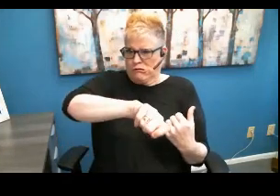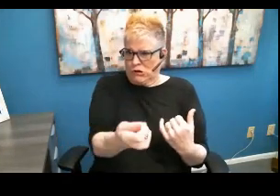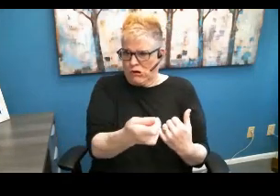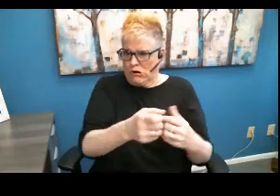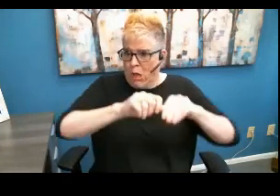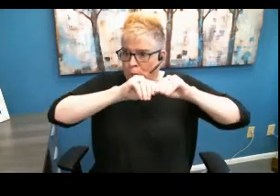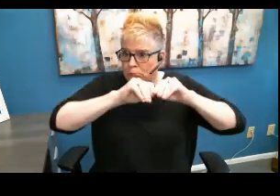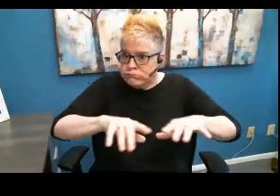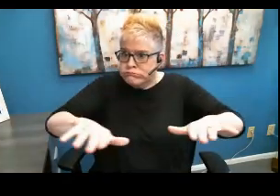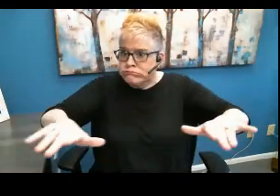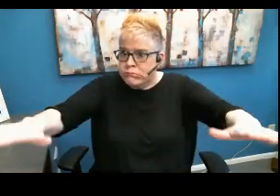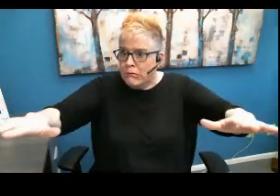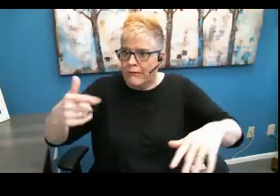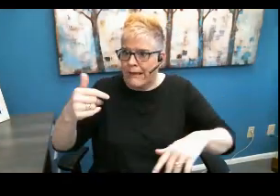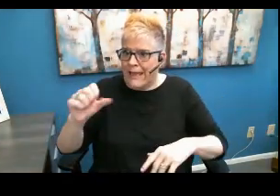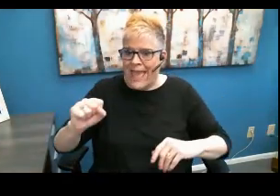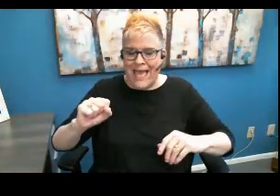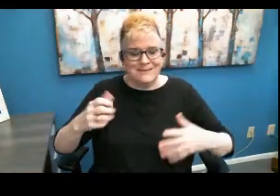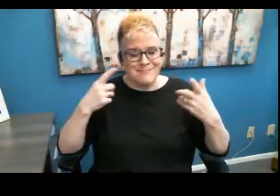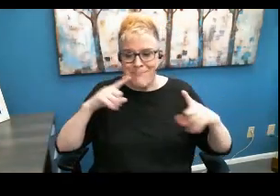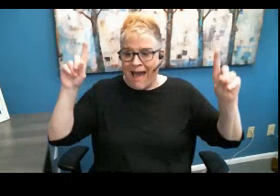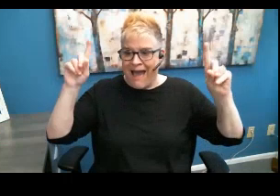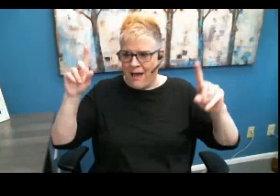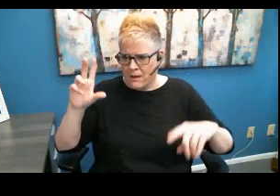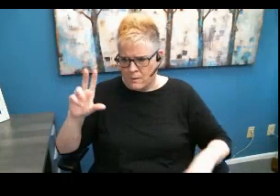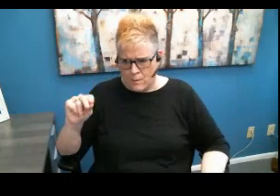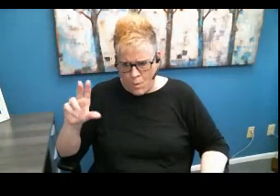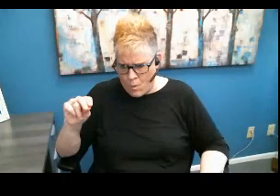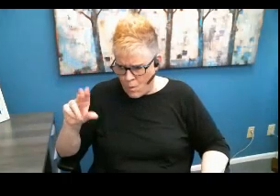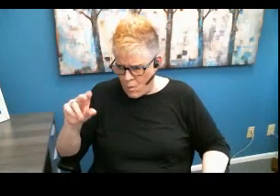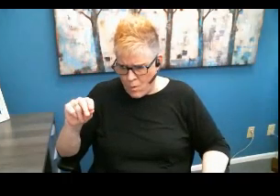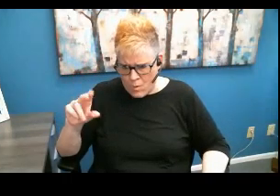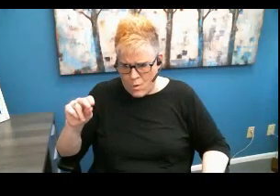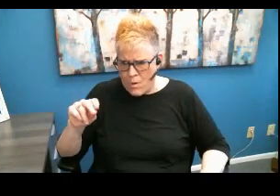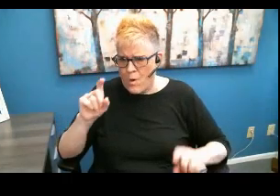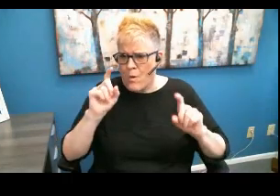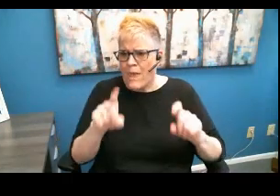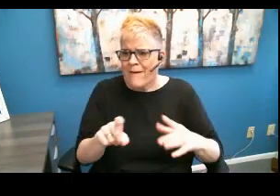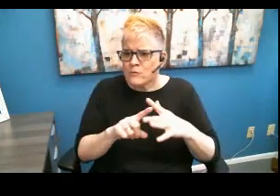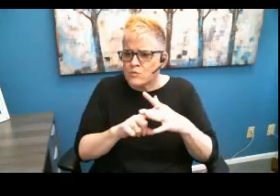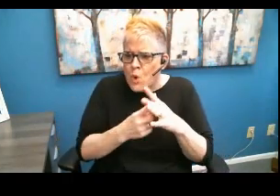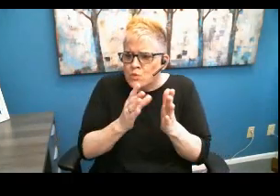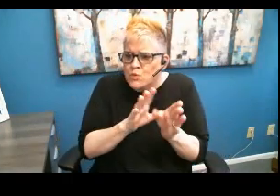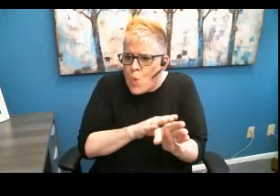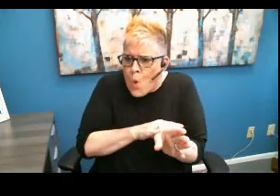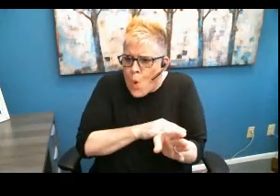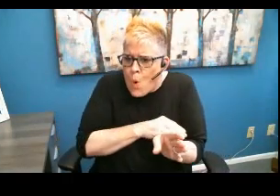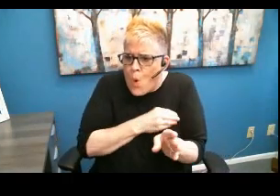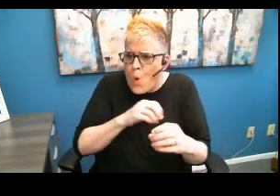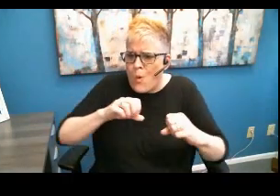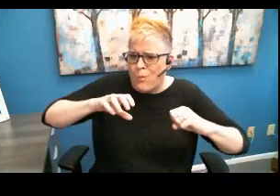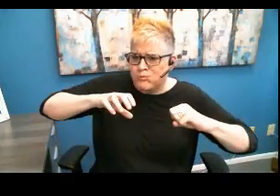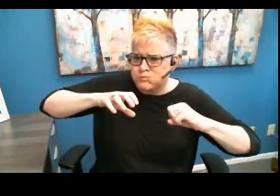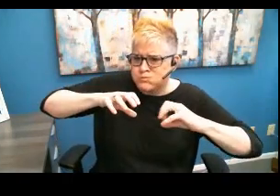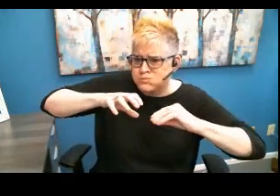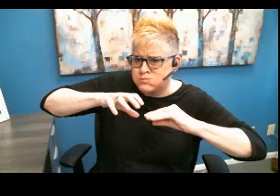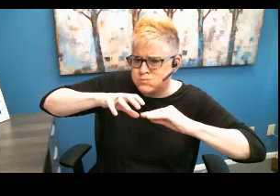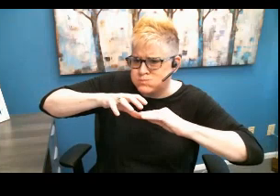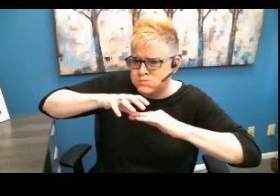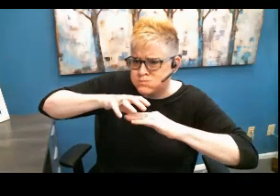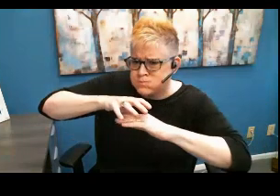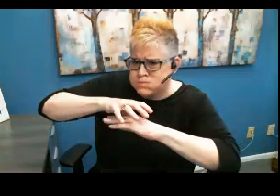just magically comes on. We have to go through and introduce it in a reasonable fashion. And oftentimes we use